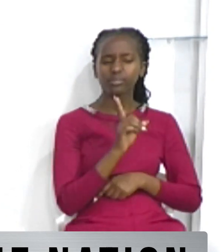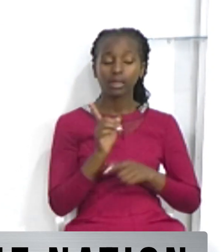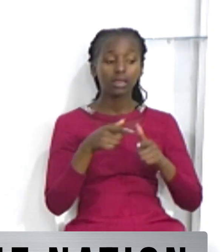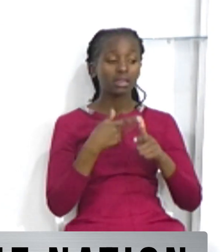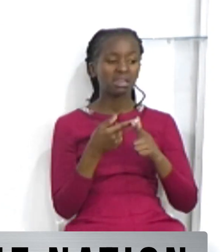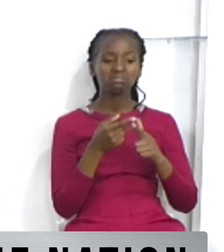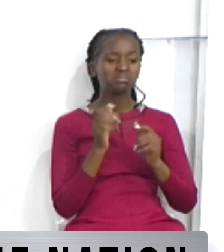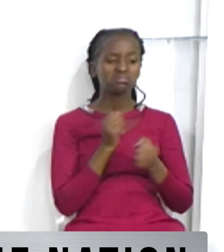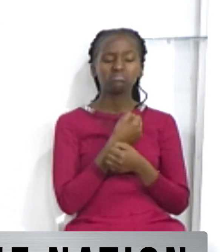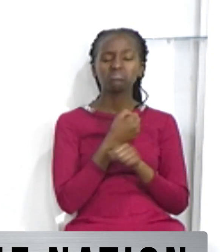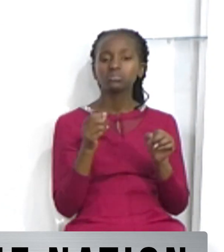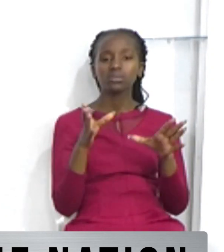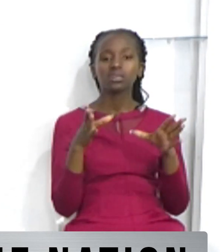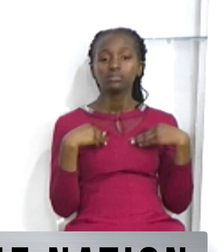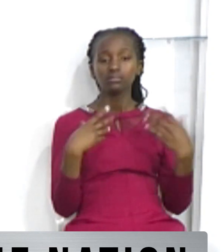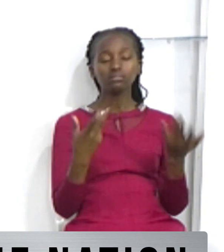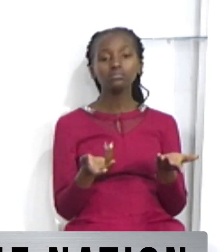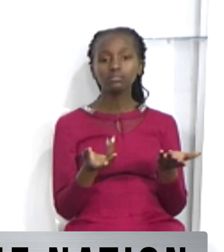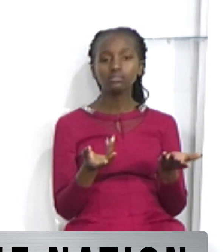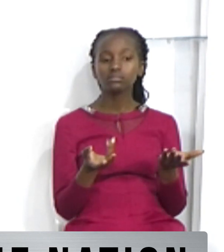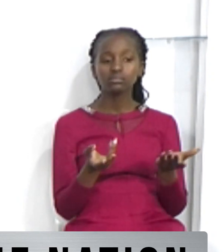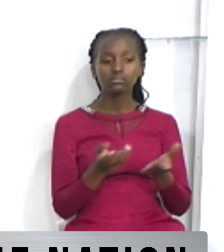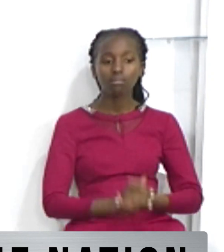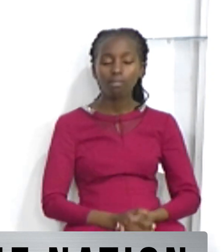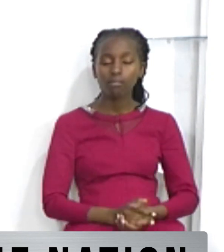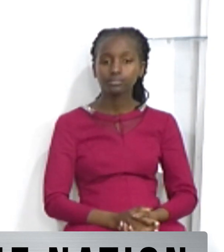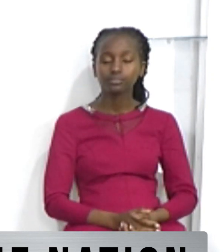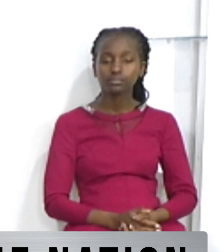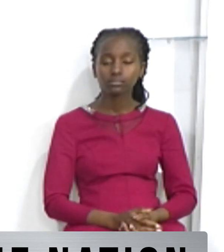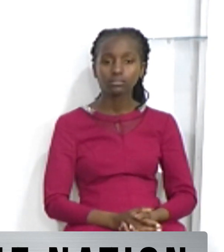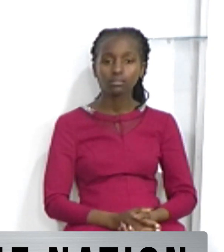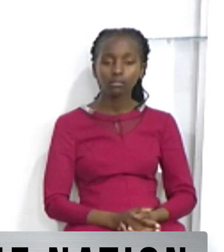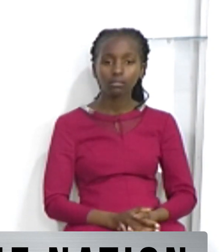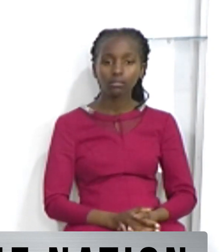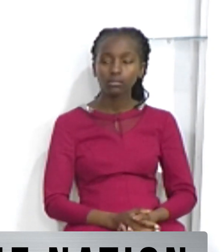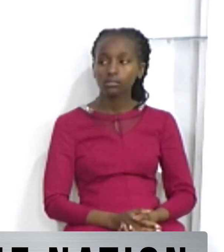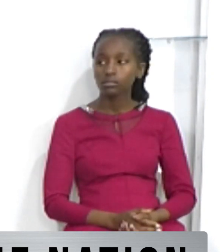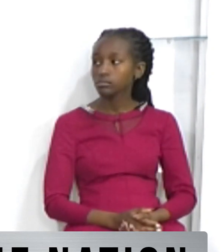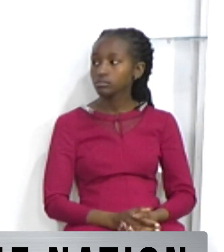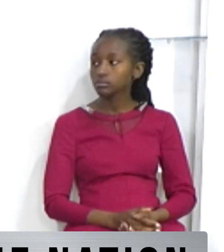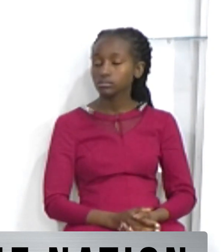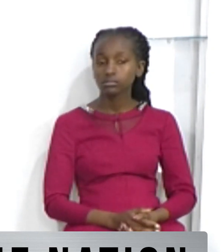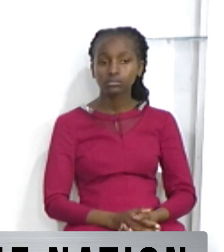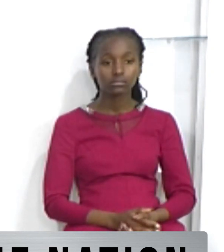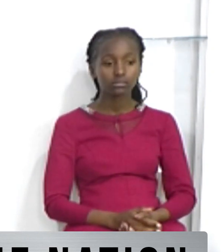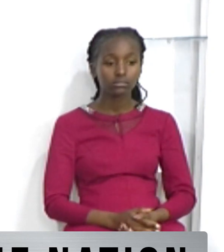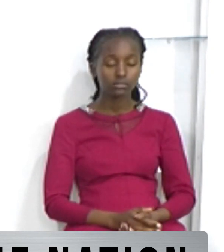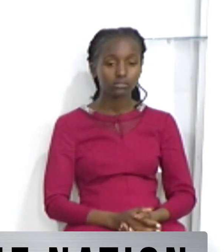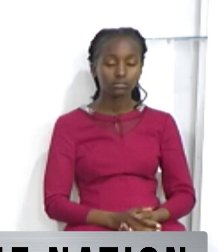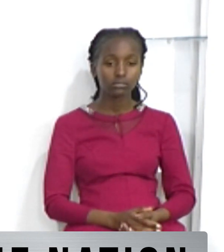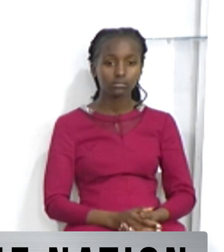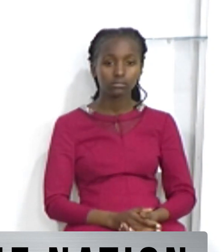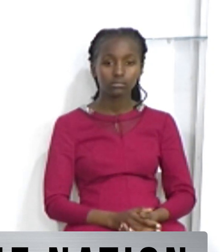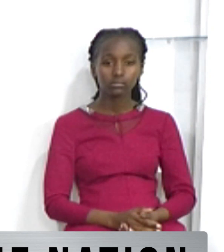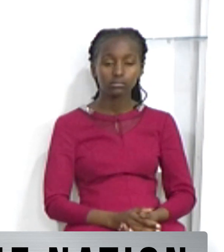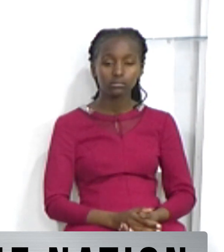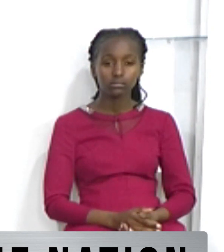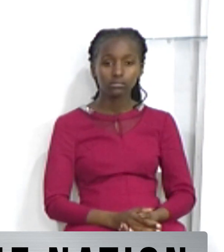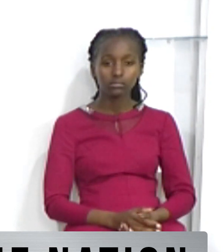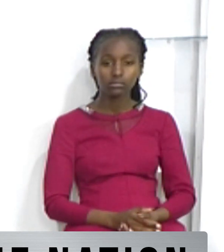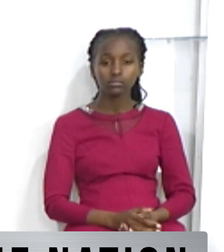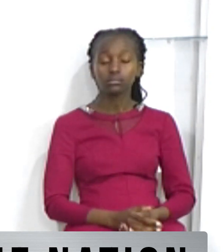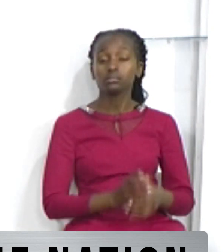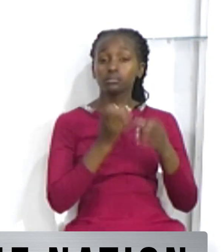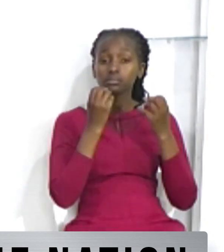do you think it will see the light of day? It will not, I assure you. So there's no. That's why you see when will. so